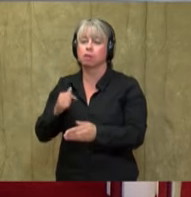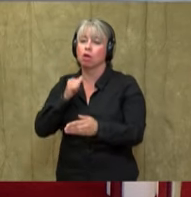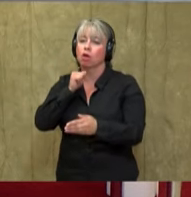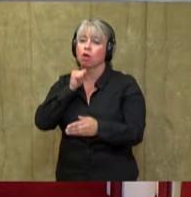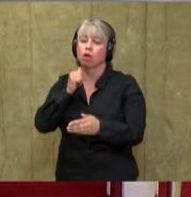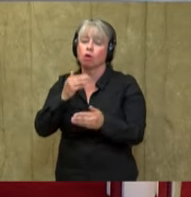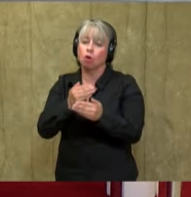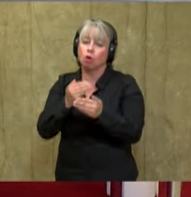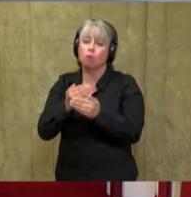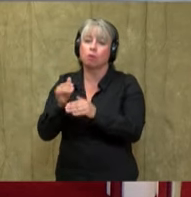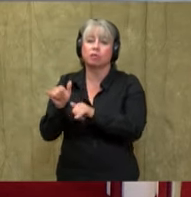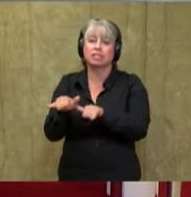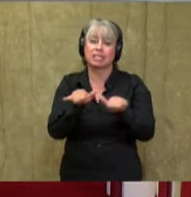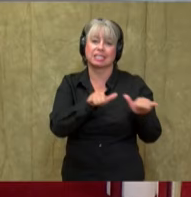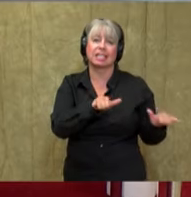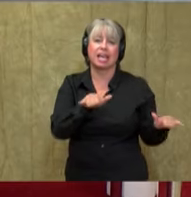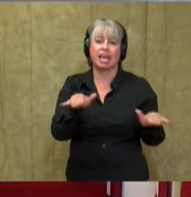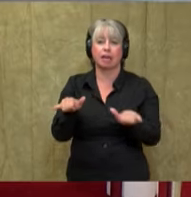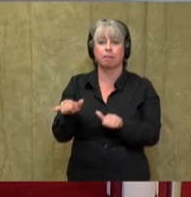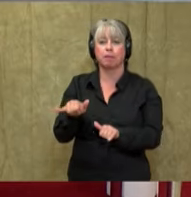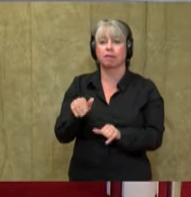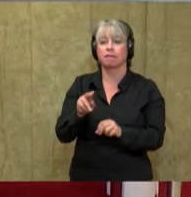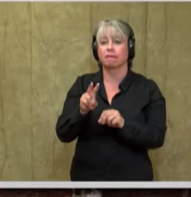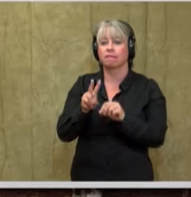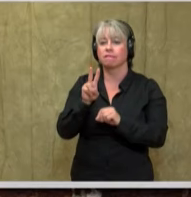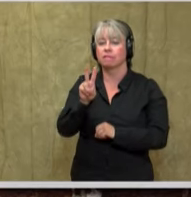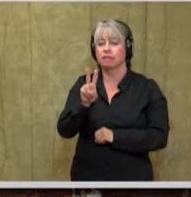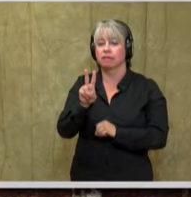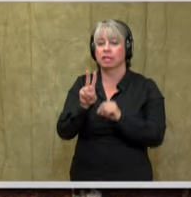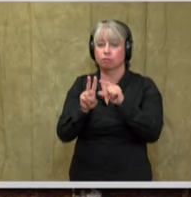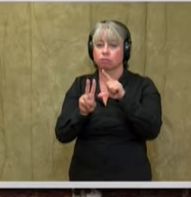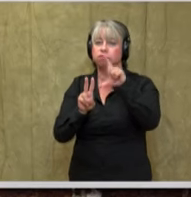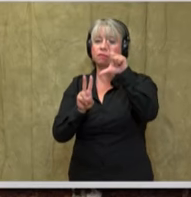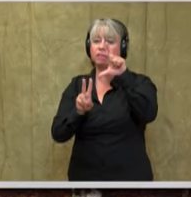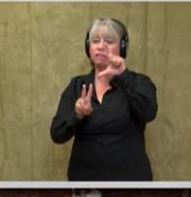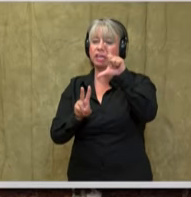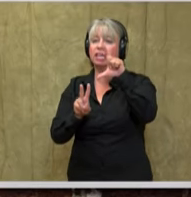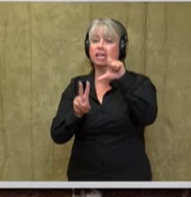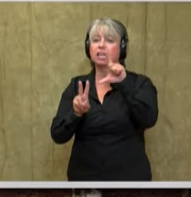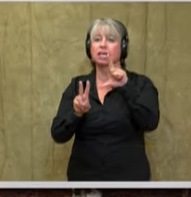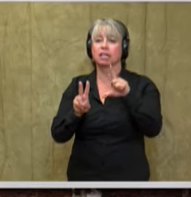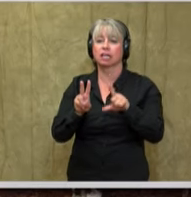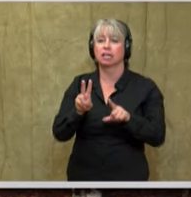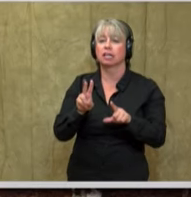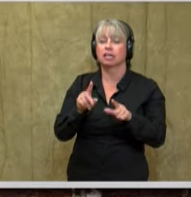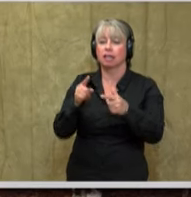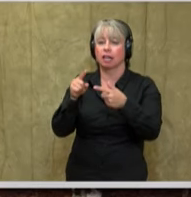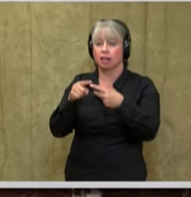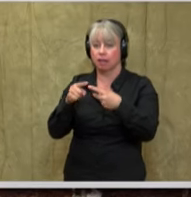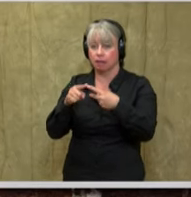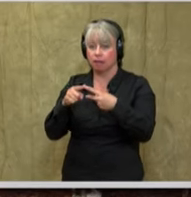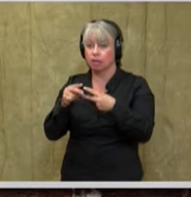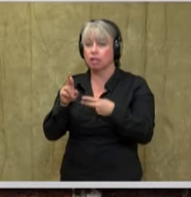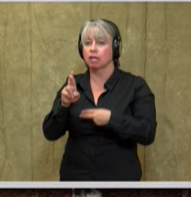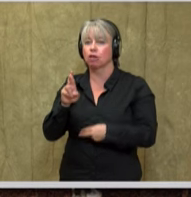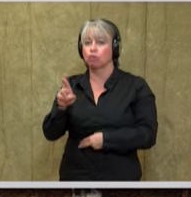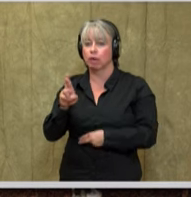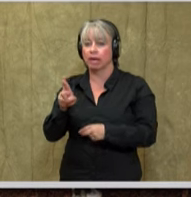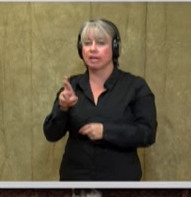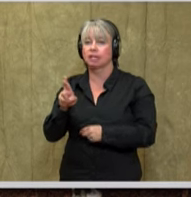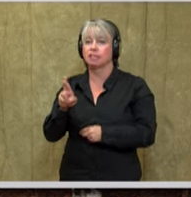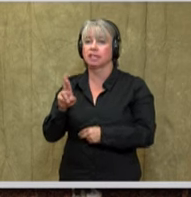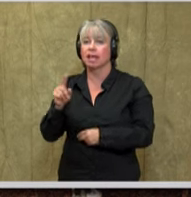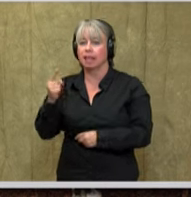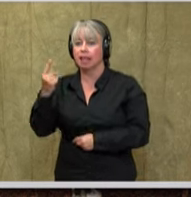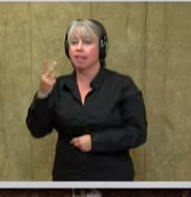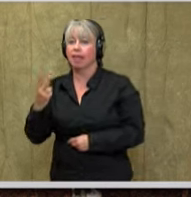cylinder vocabulary. We have volume, which is denoted as the V. We have the radius, which is half of the diameter, half of